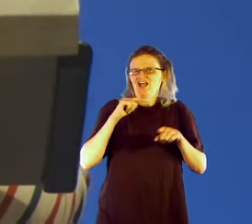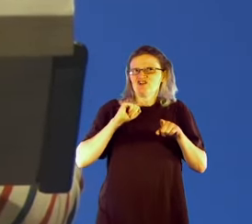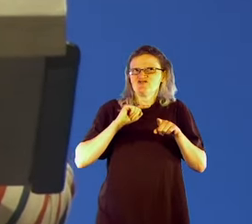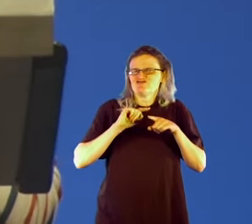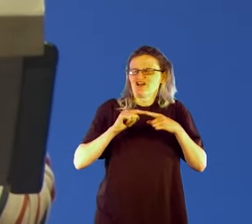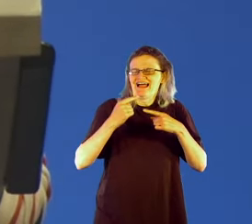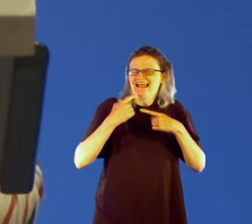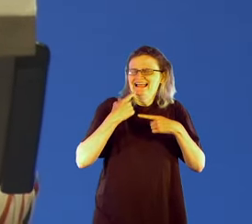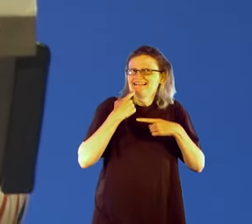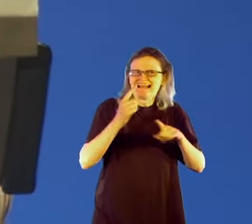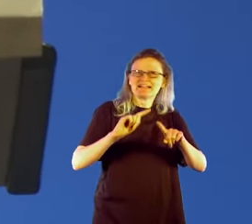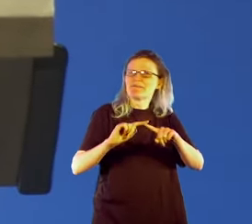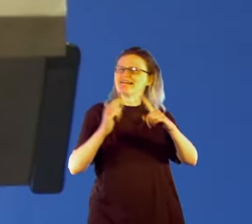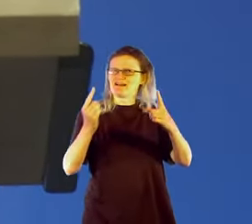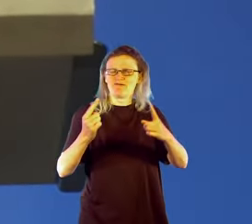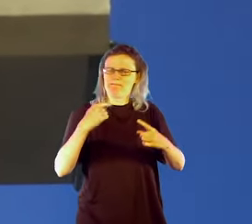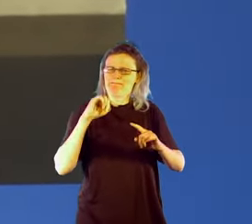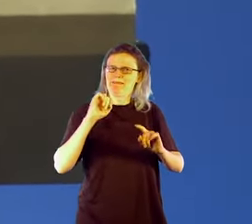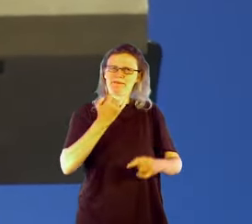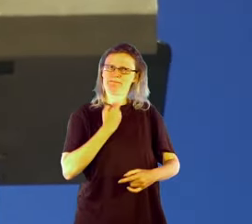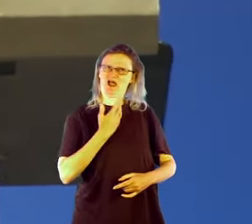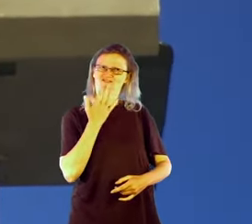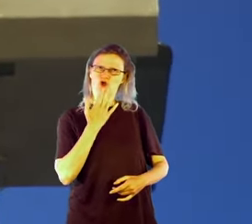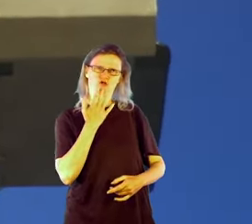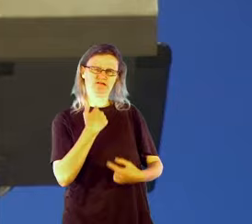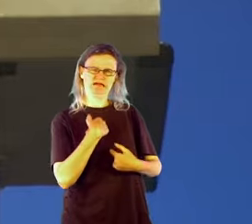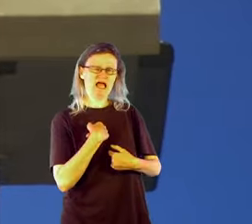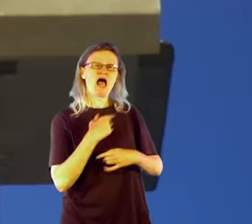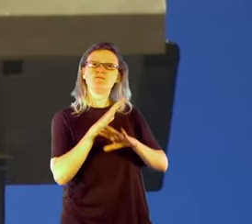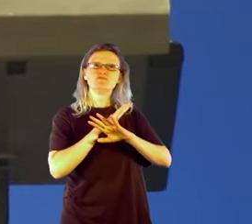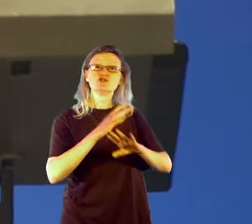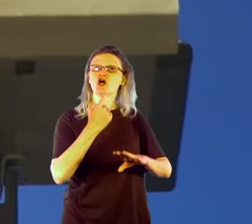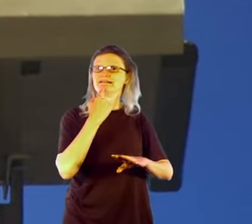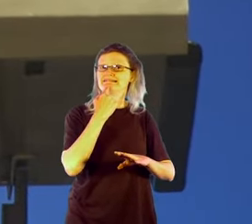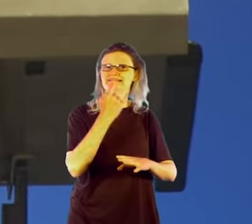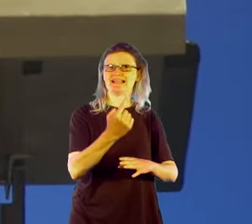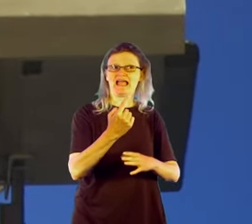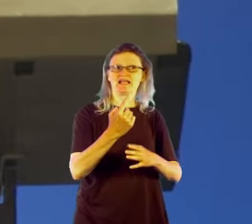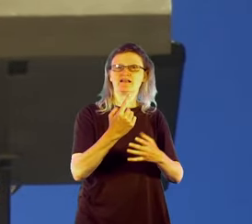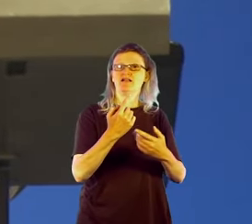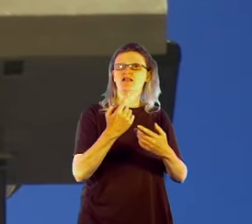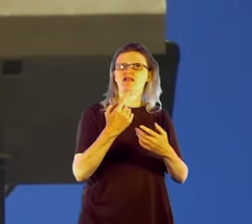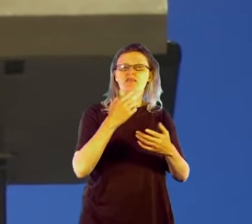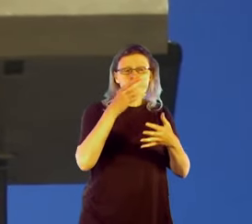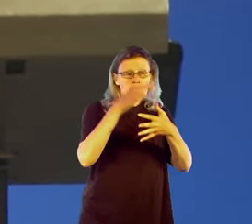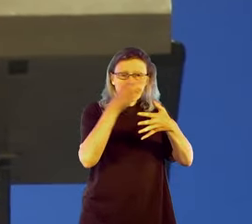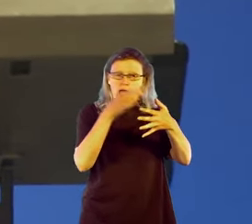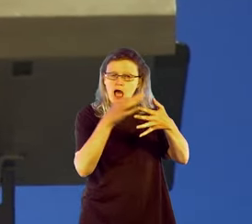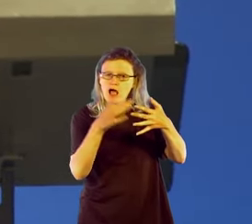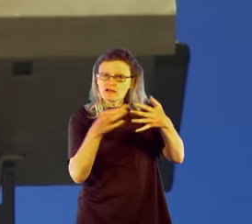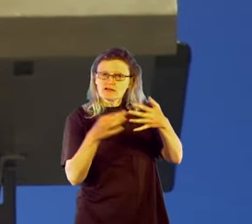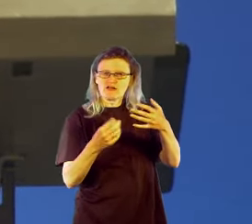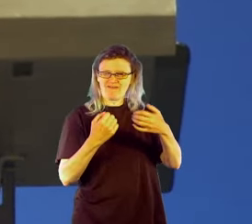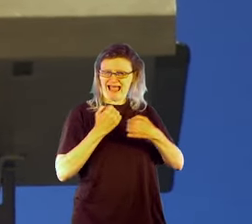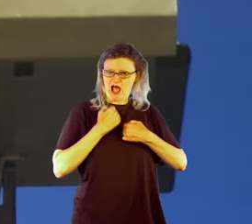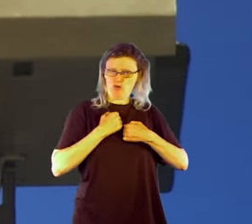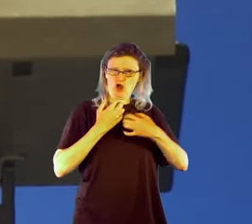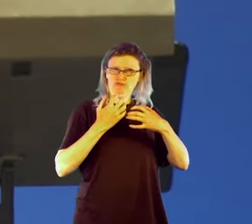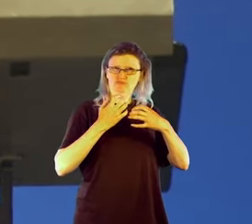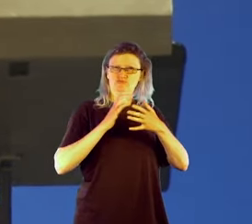say, okay. Which I may have said it wrongly. I am not saying that these aspects of our